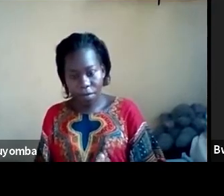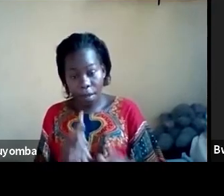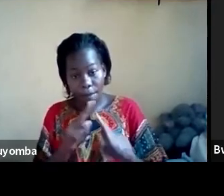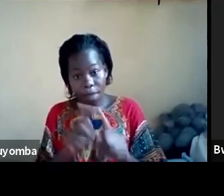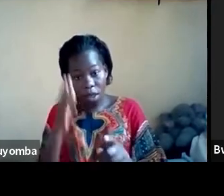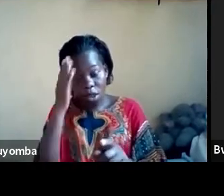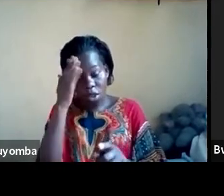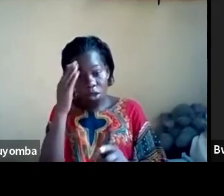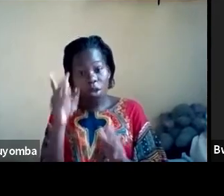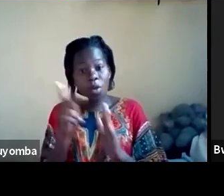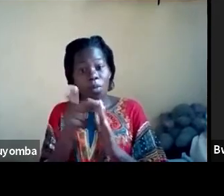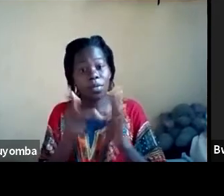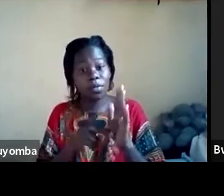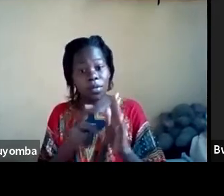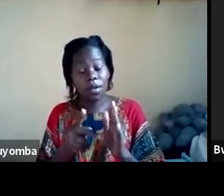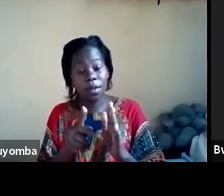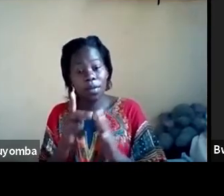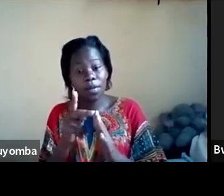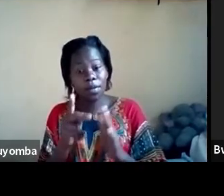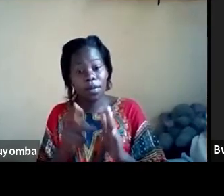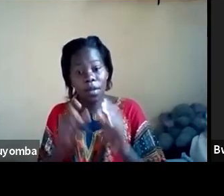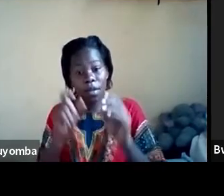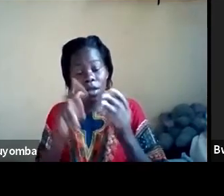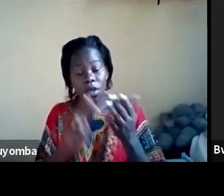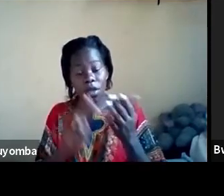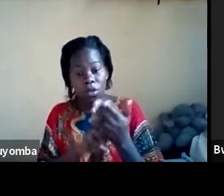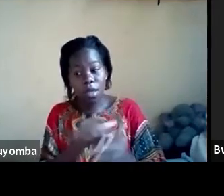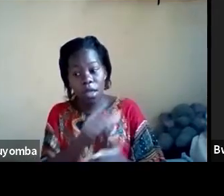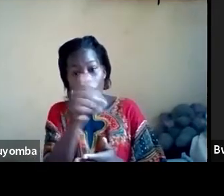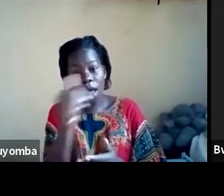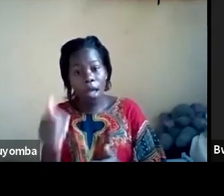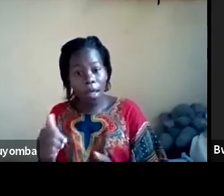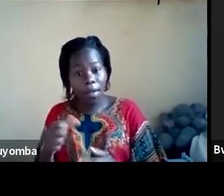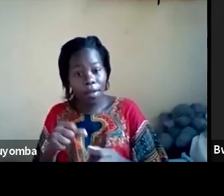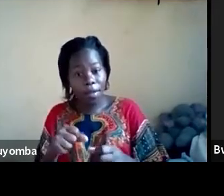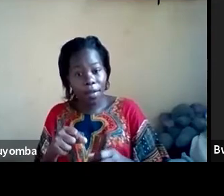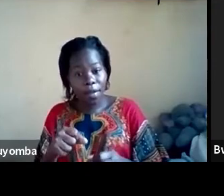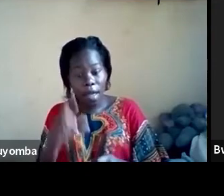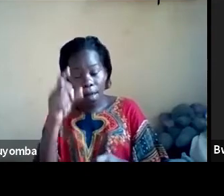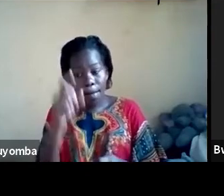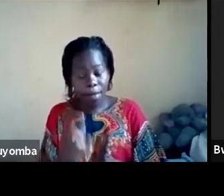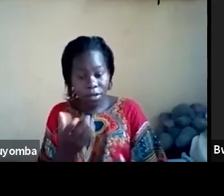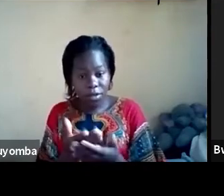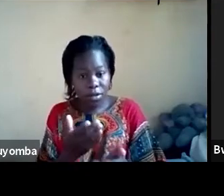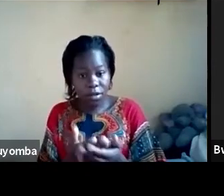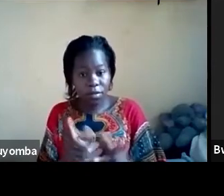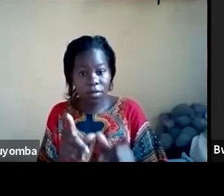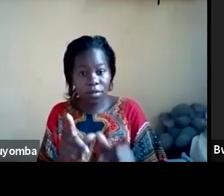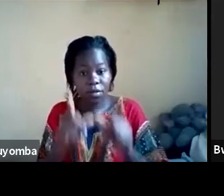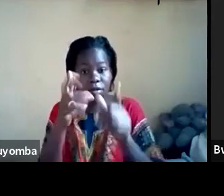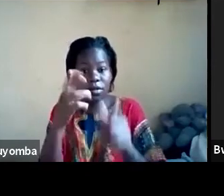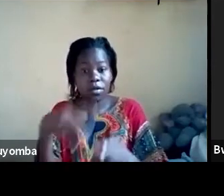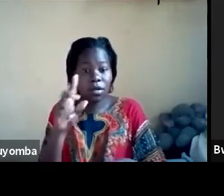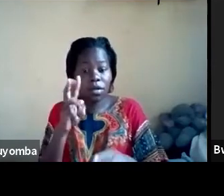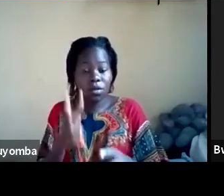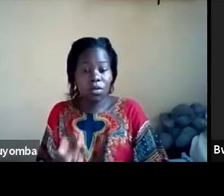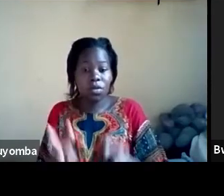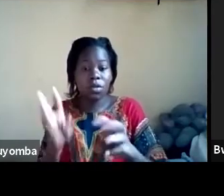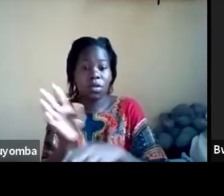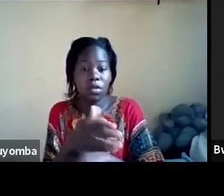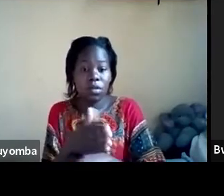this person, this other investor had gone and applied for a license the right way. And of course, the ministry gave the license over